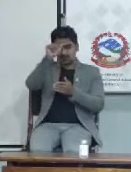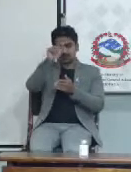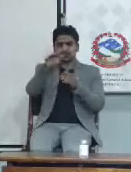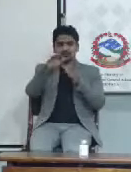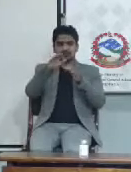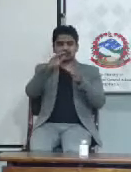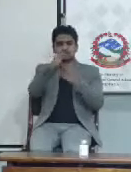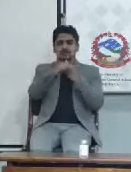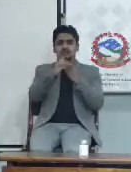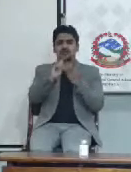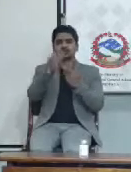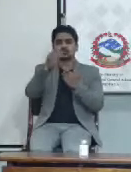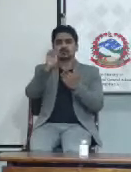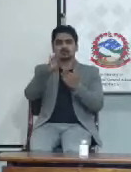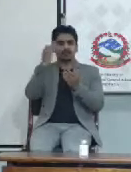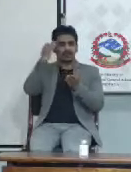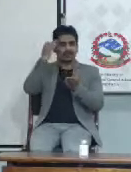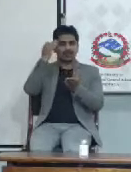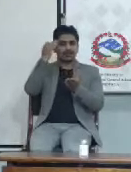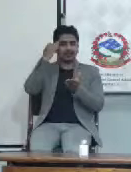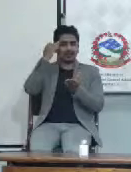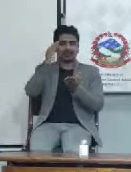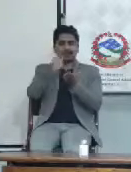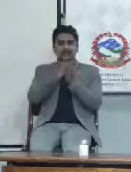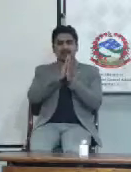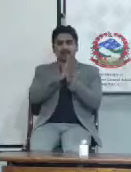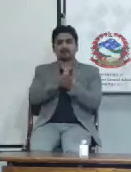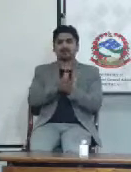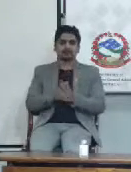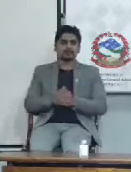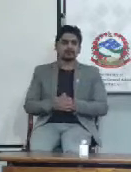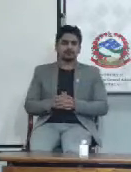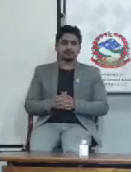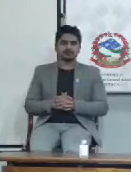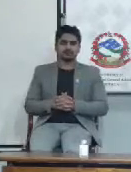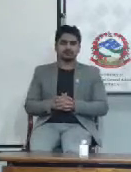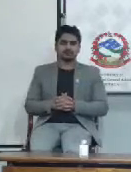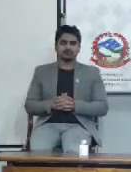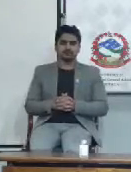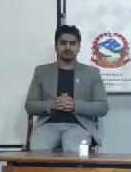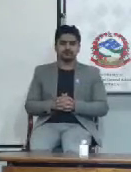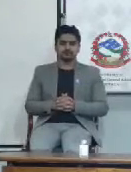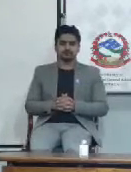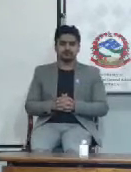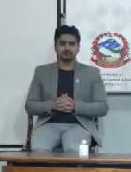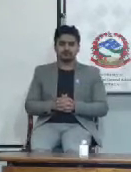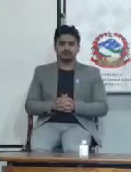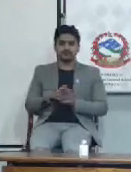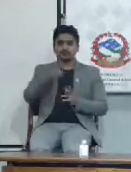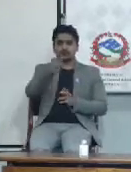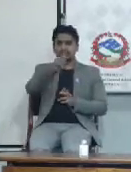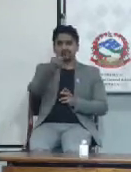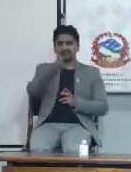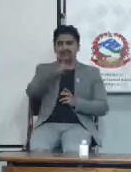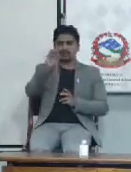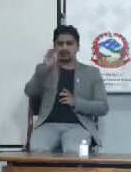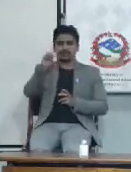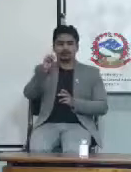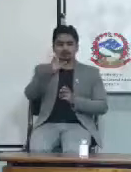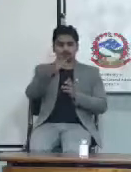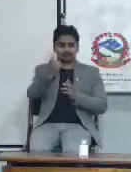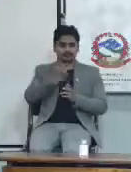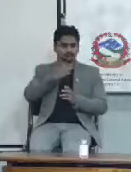Any other questions? We have some questions from Zoom. Belkot Gadi Nuakot, Deputy Mayor, is